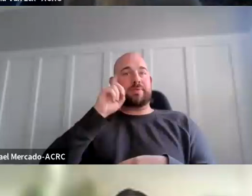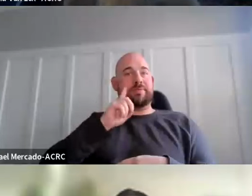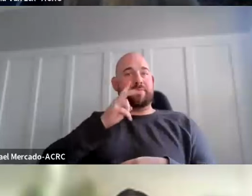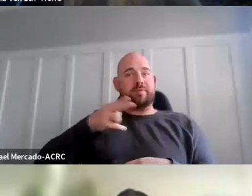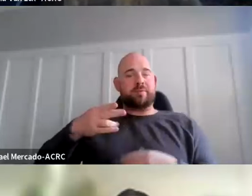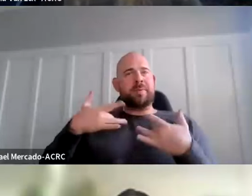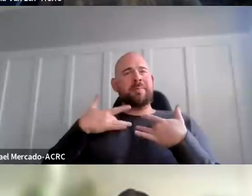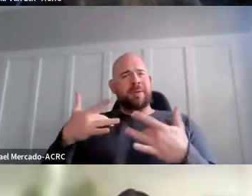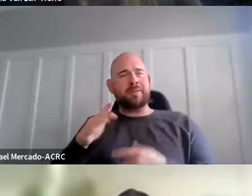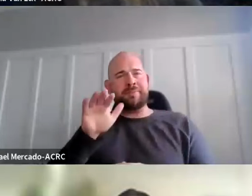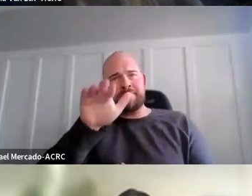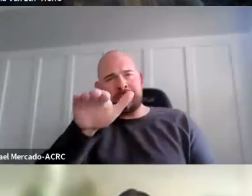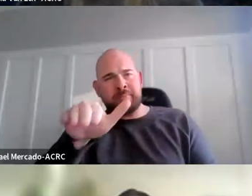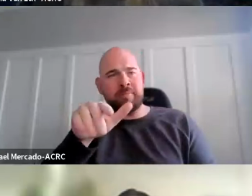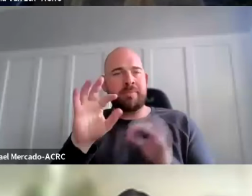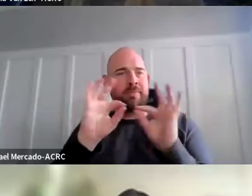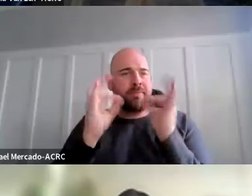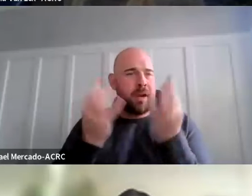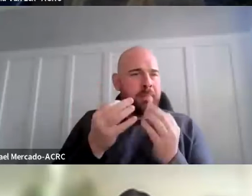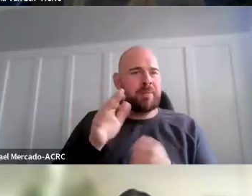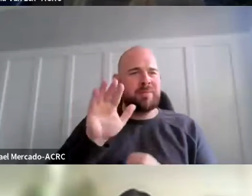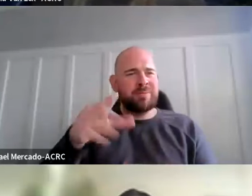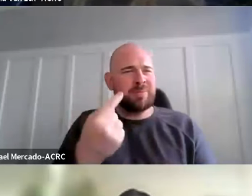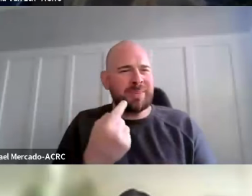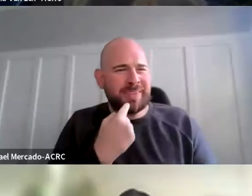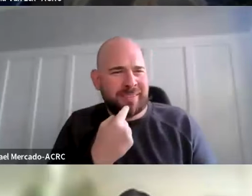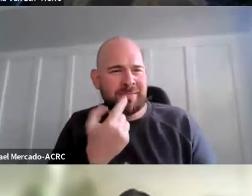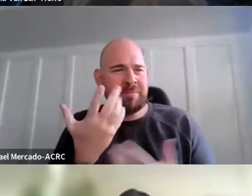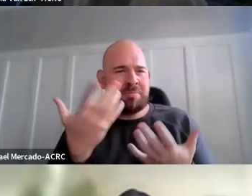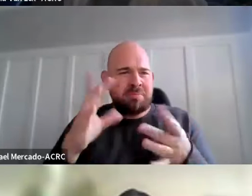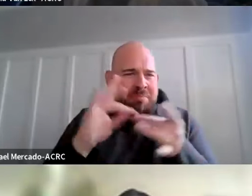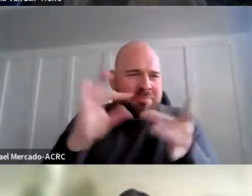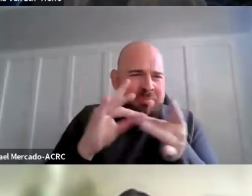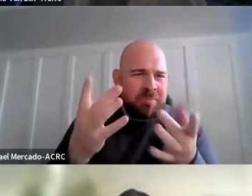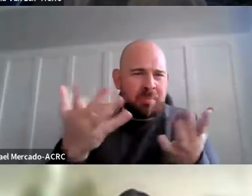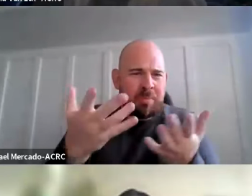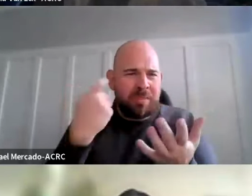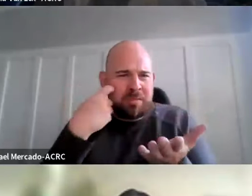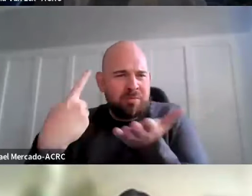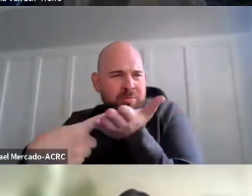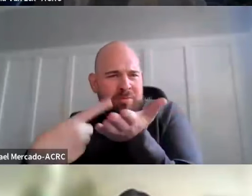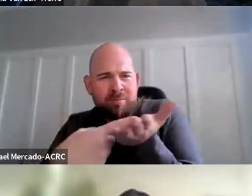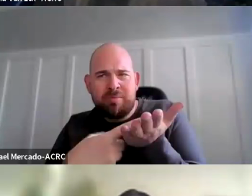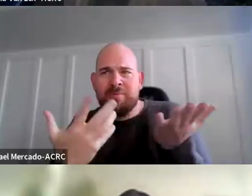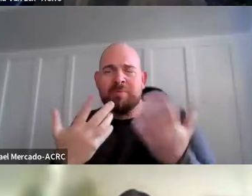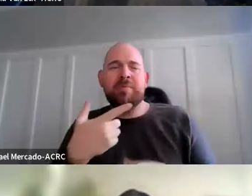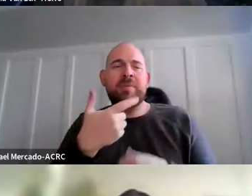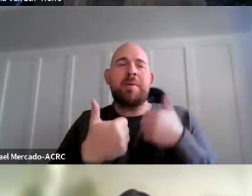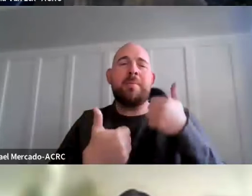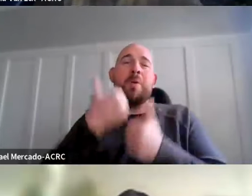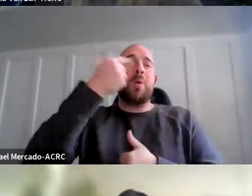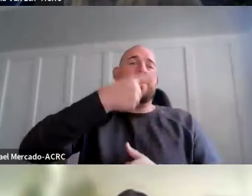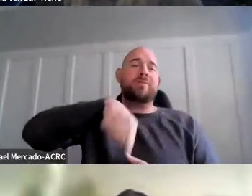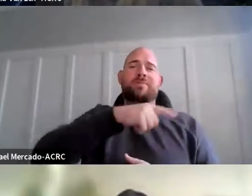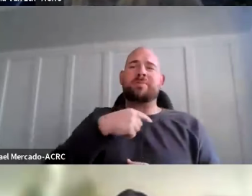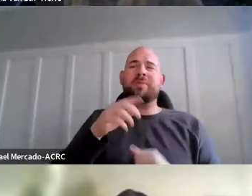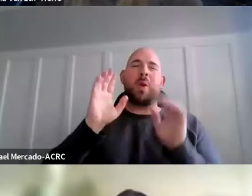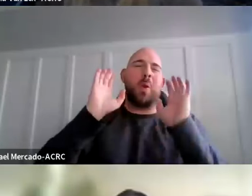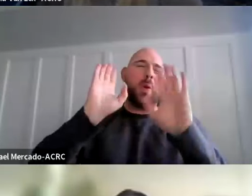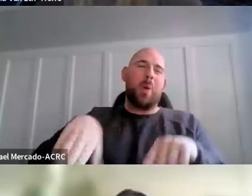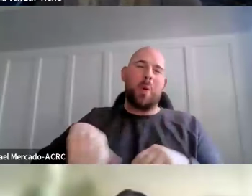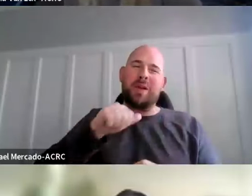with the conversation. The deaf and hard of hearing people typically will ask a family member, hey, what was that they so and so said? Or what are you